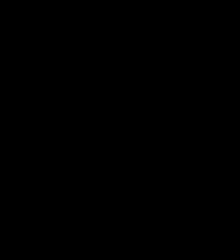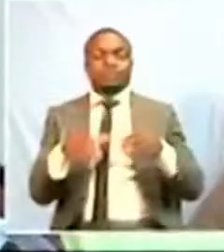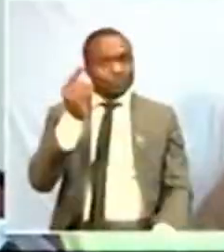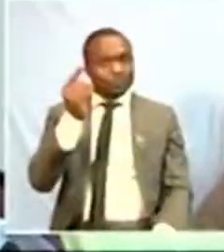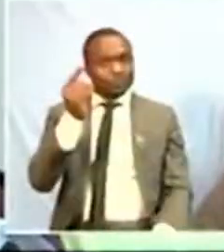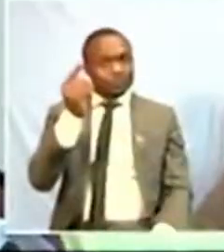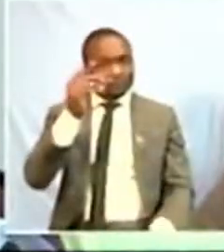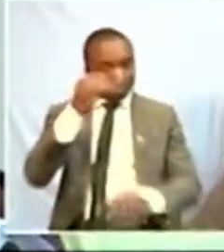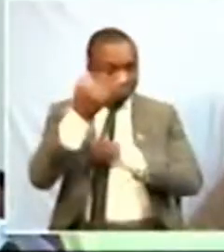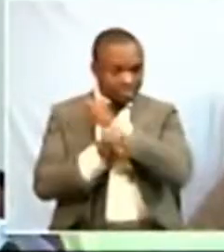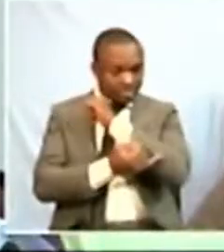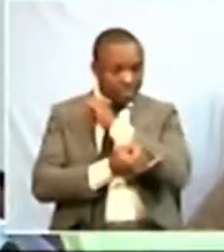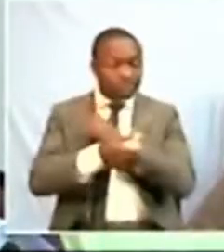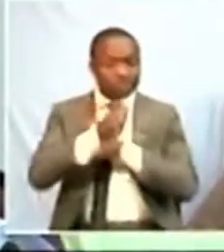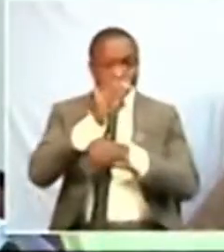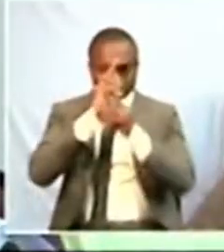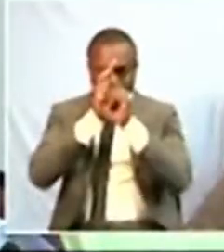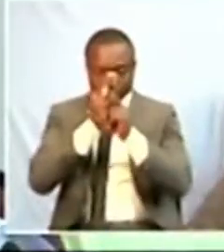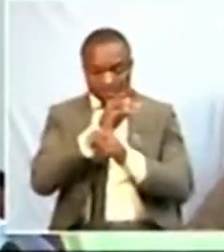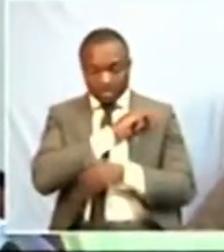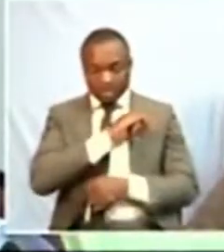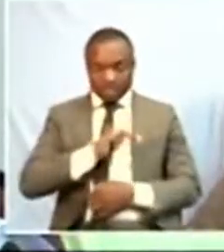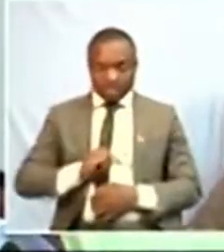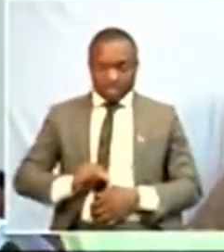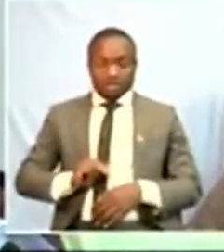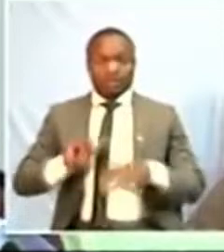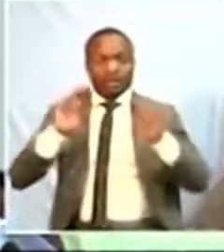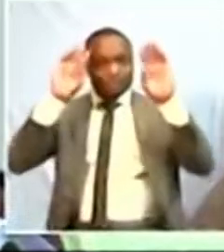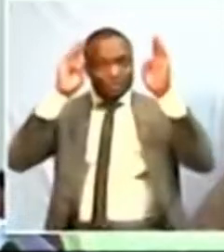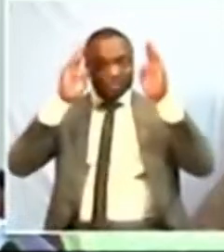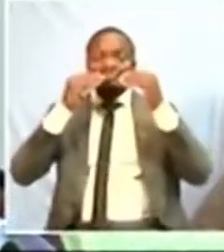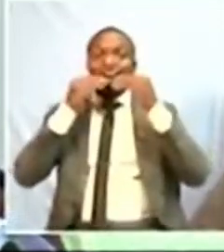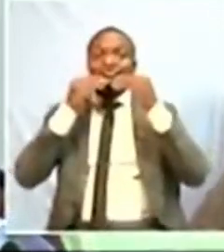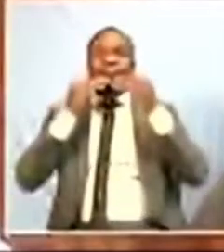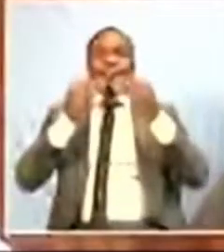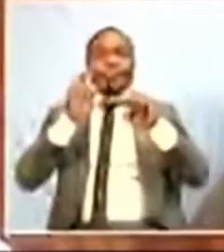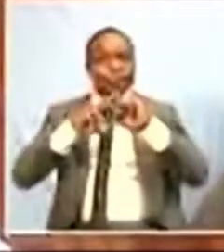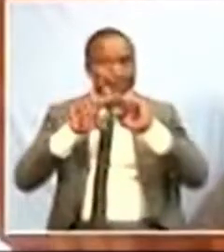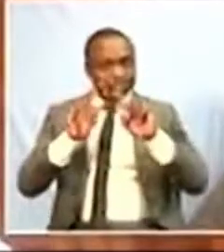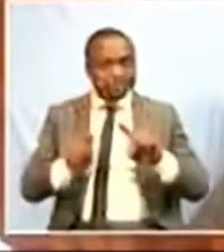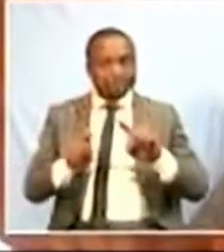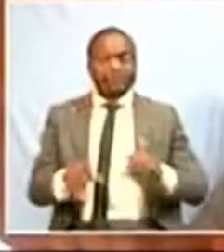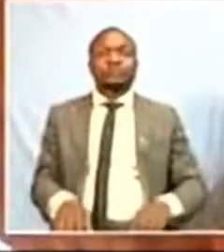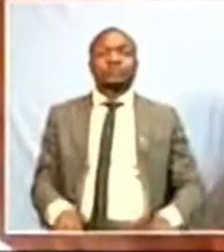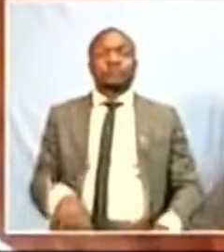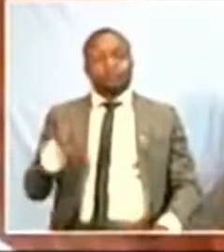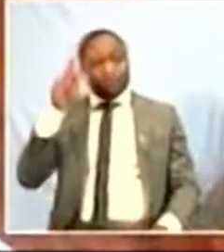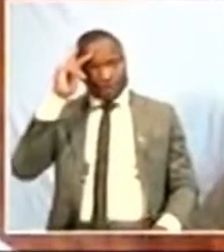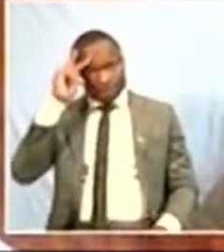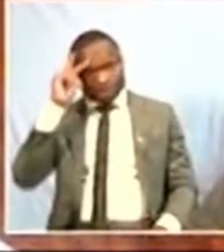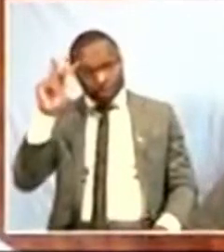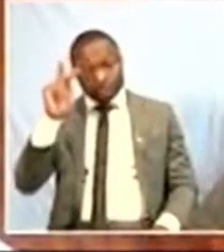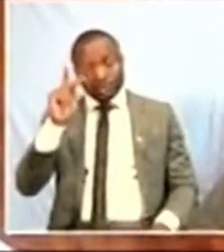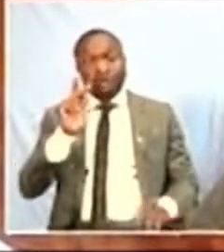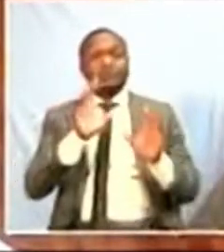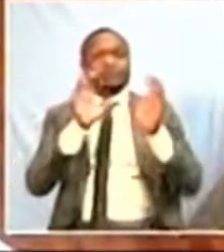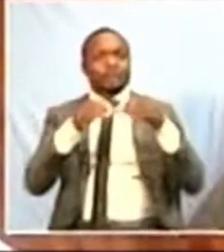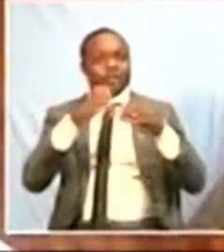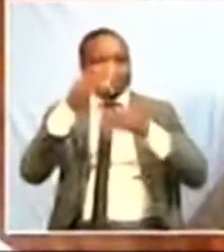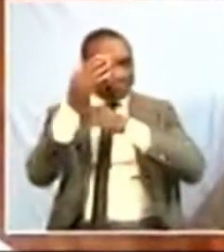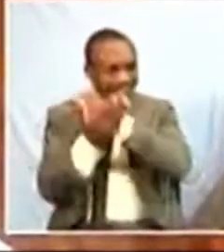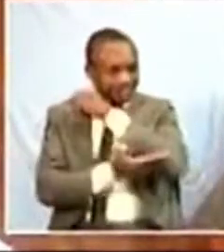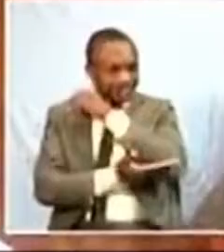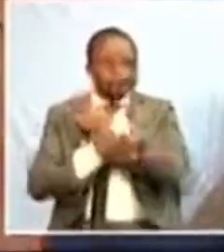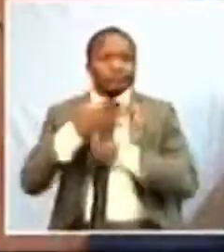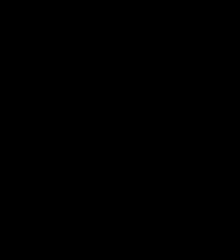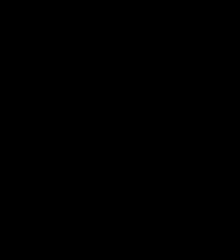Just introduce yourself, honorable member for Kalulushi. Thank you, Chair. Kitwe City Council, you are welcome.